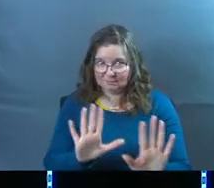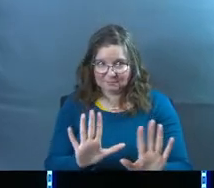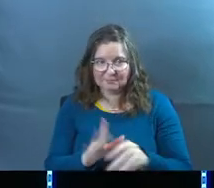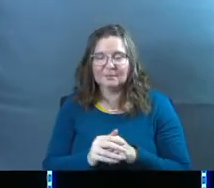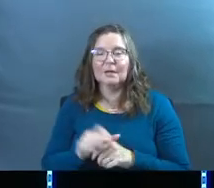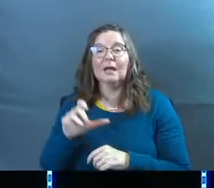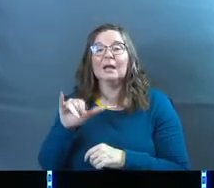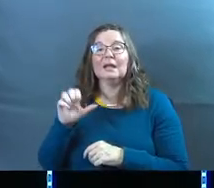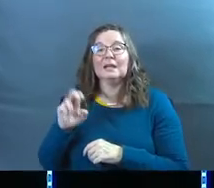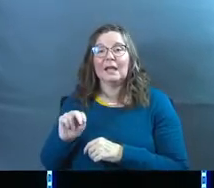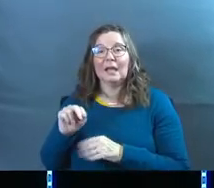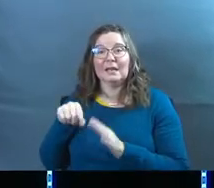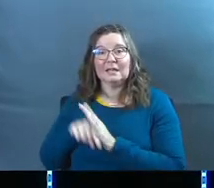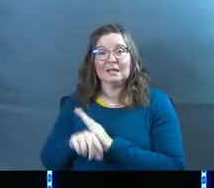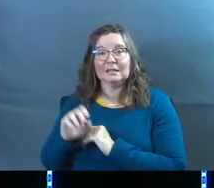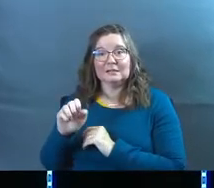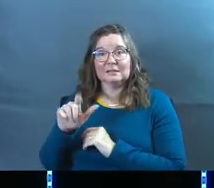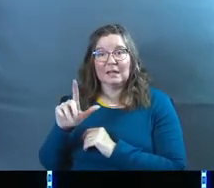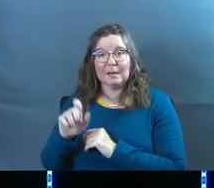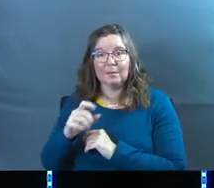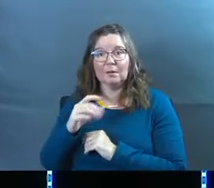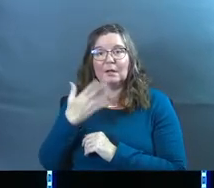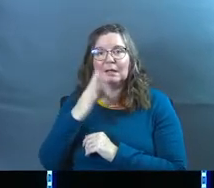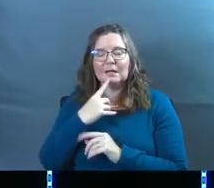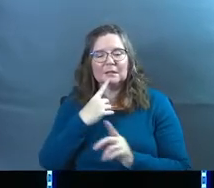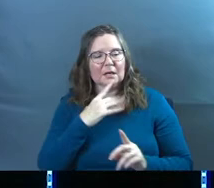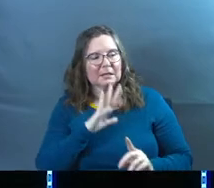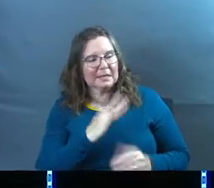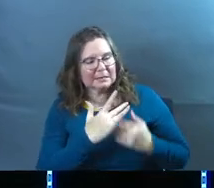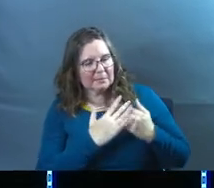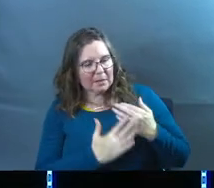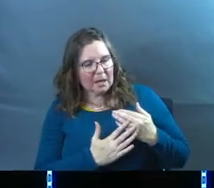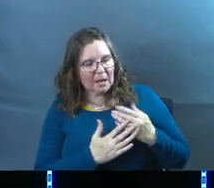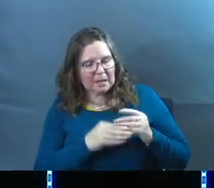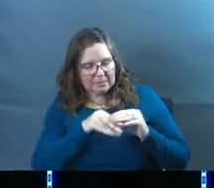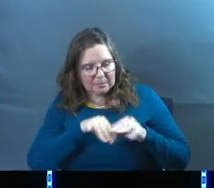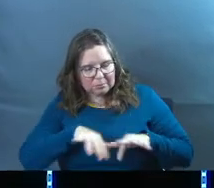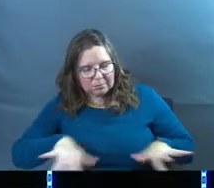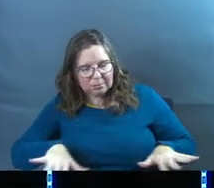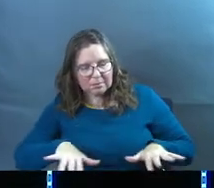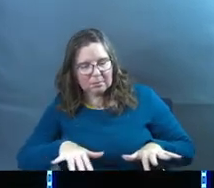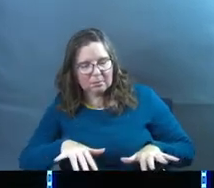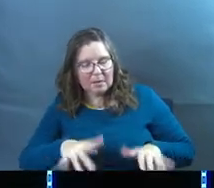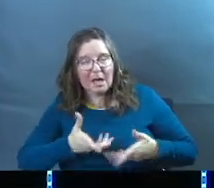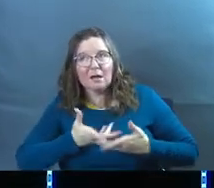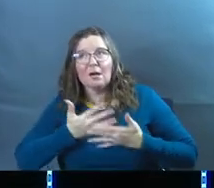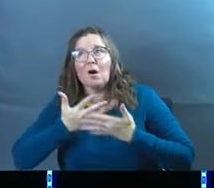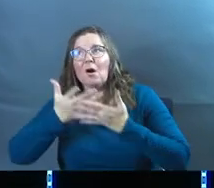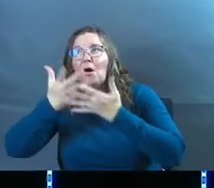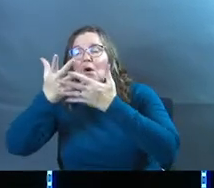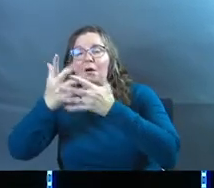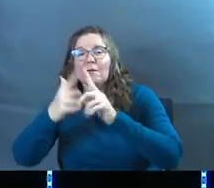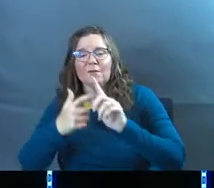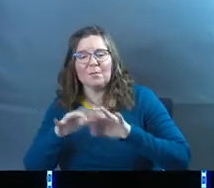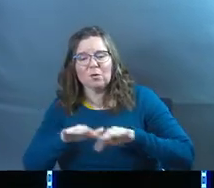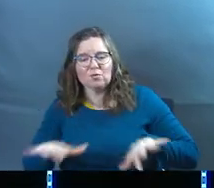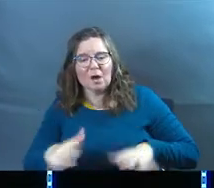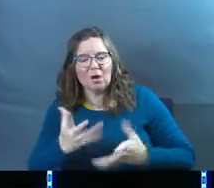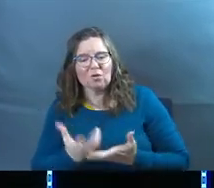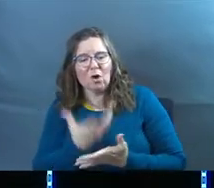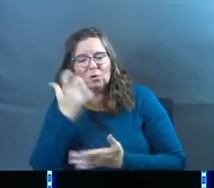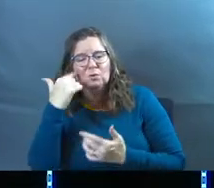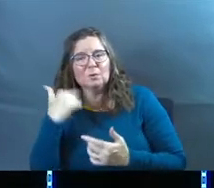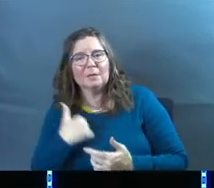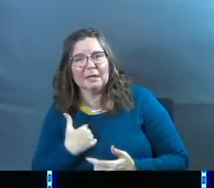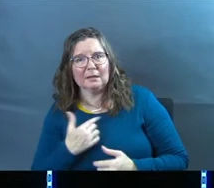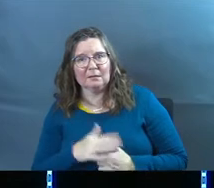Cain goes to kill Abel. You know what God says to him? He says his blood that had been spilled on the ground, he says, it calls from the ground to